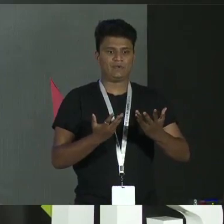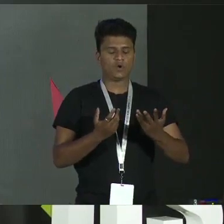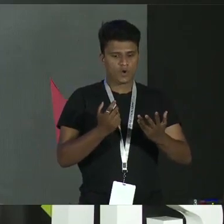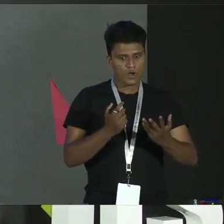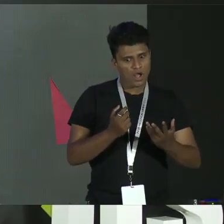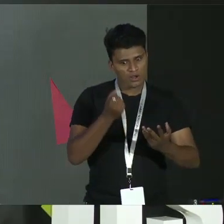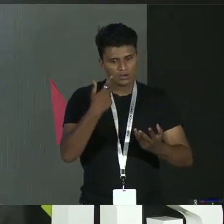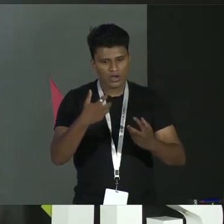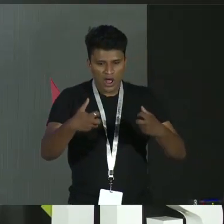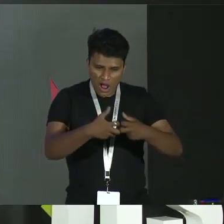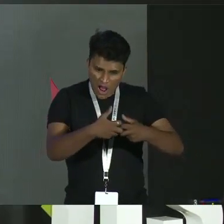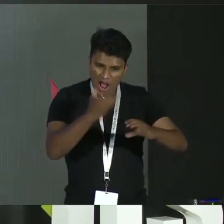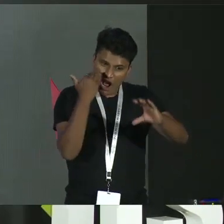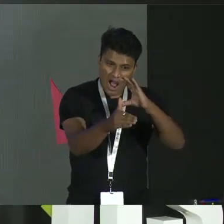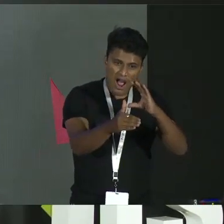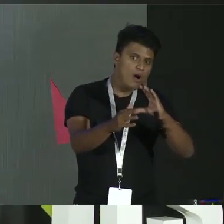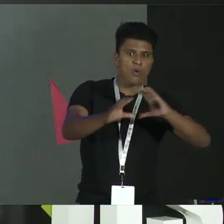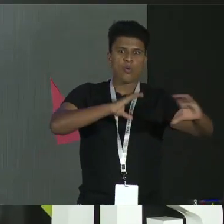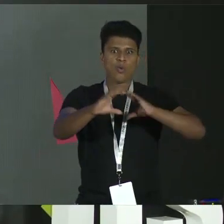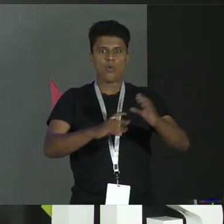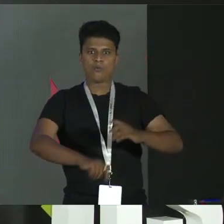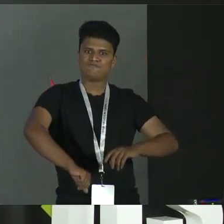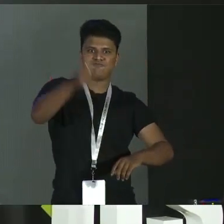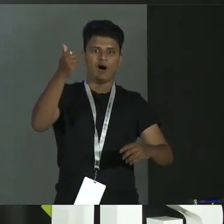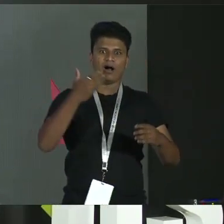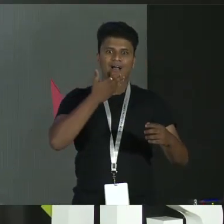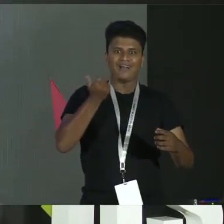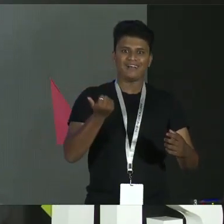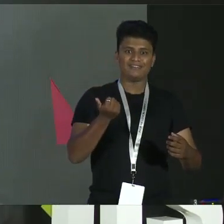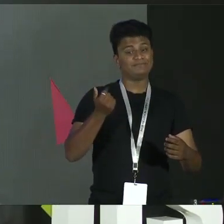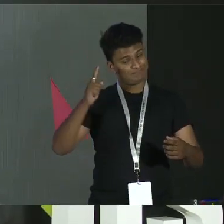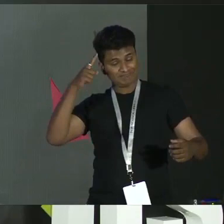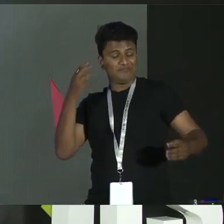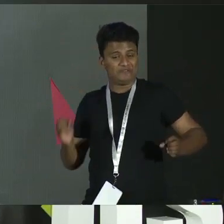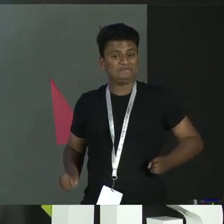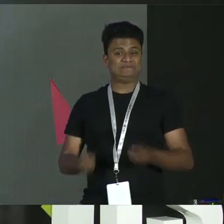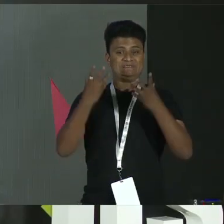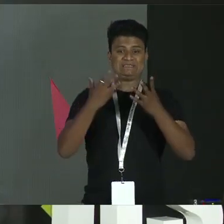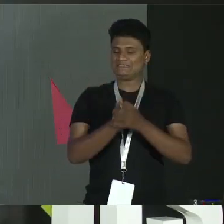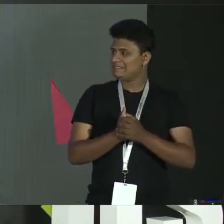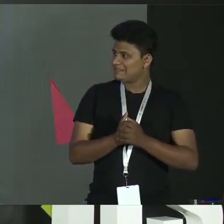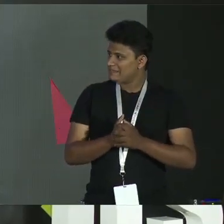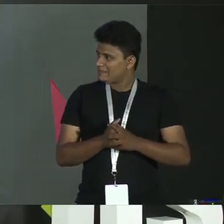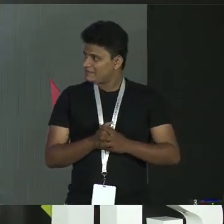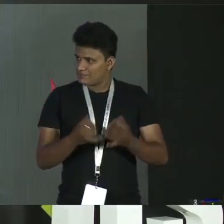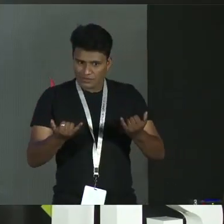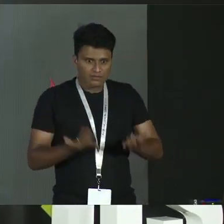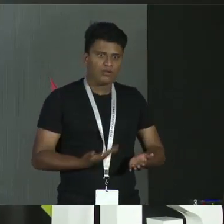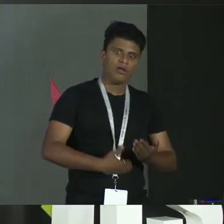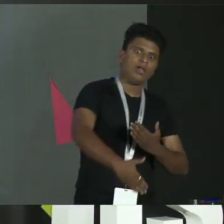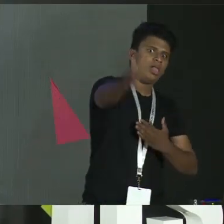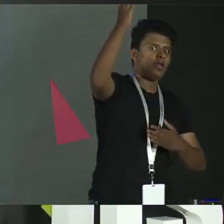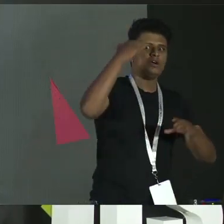communicate. So he helped develop one of the earliest email protocols. Now lots of people use